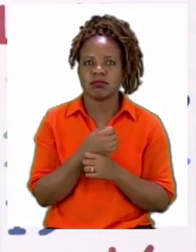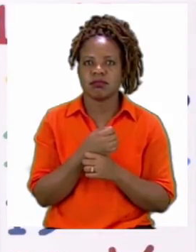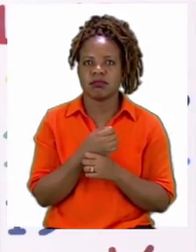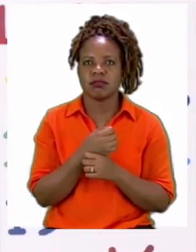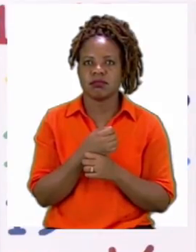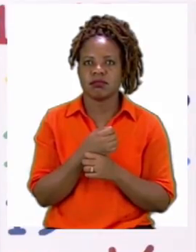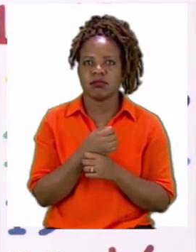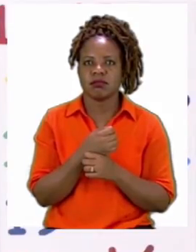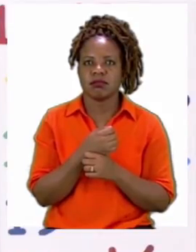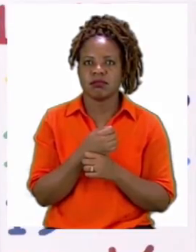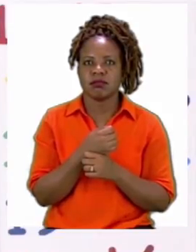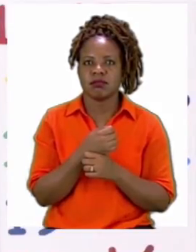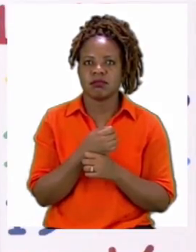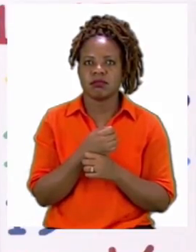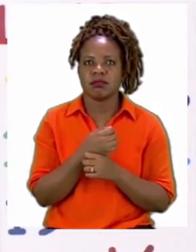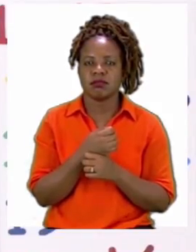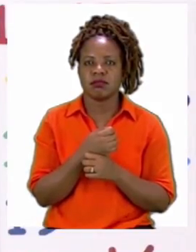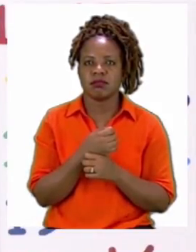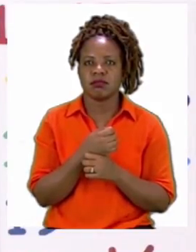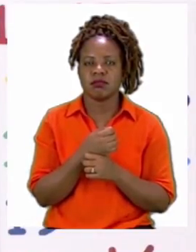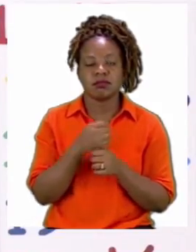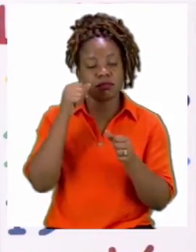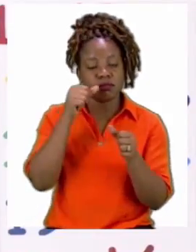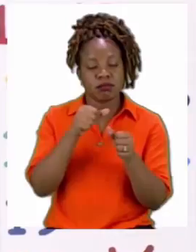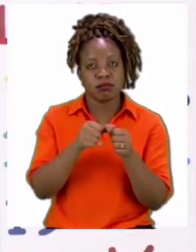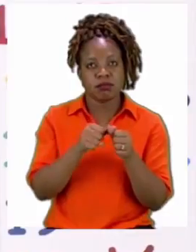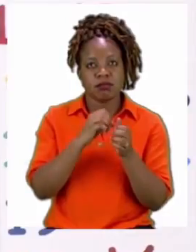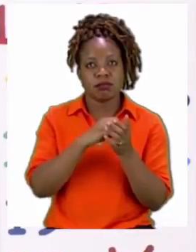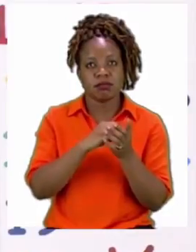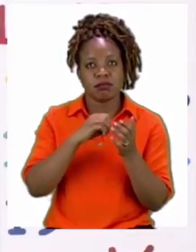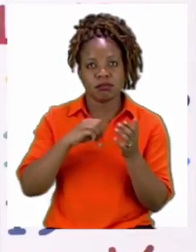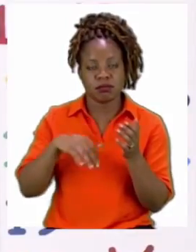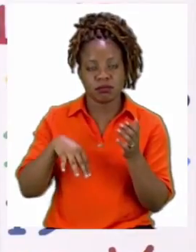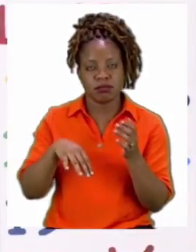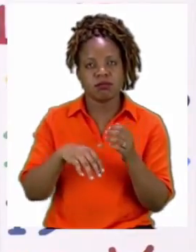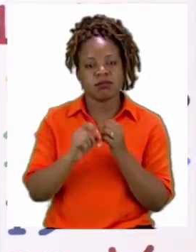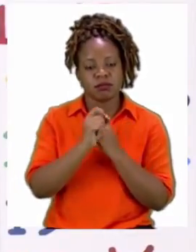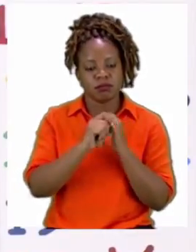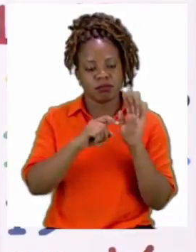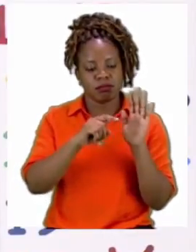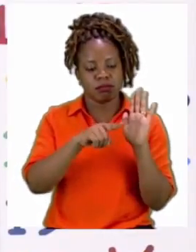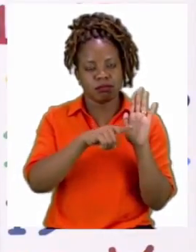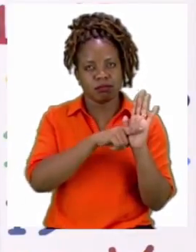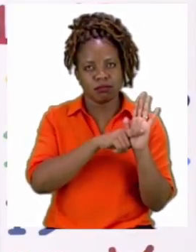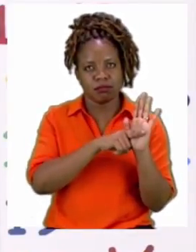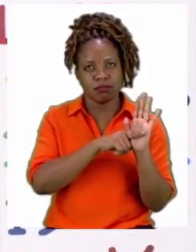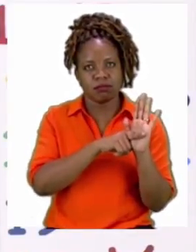5. Remember, we are subtracting, so we must not forget our subtraction